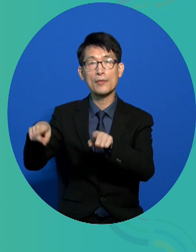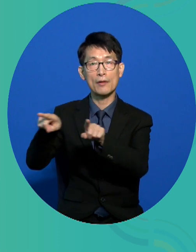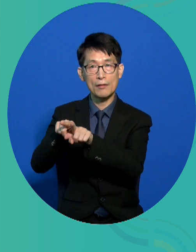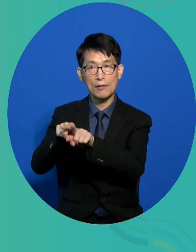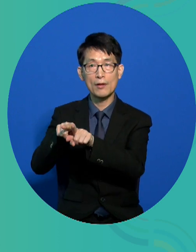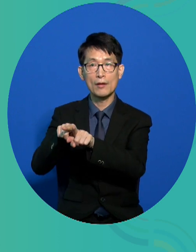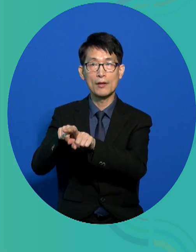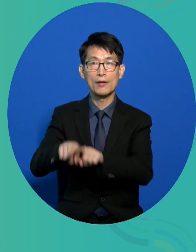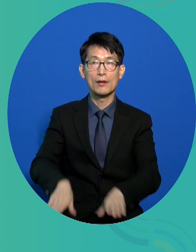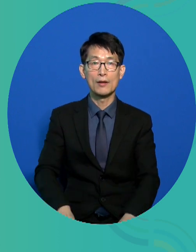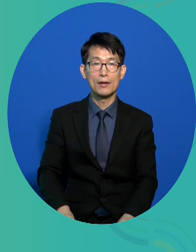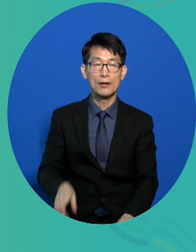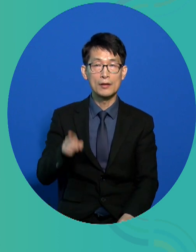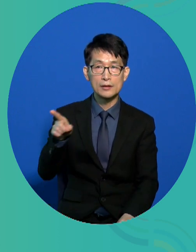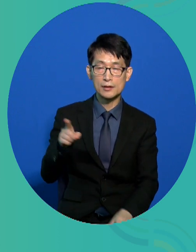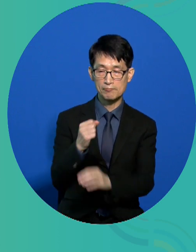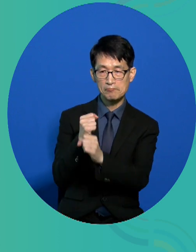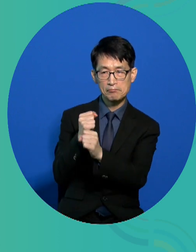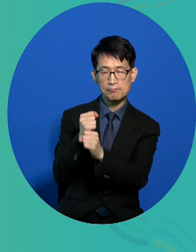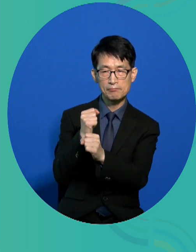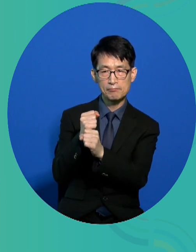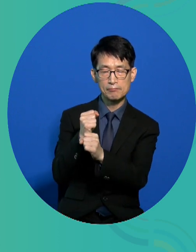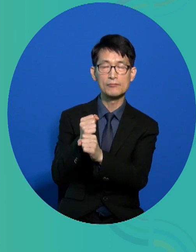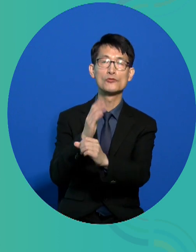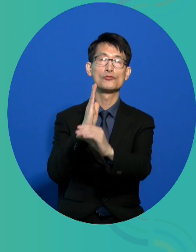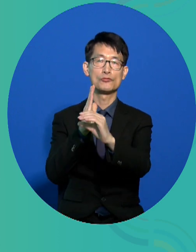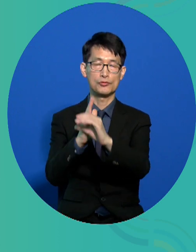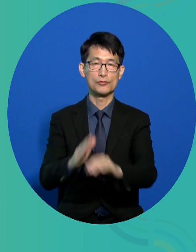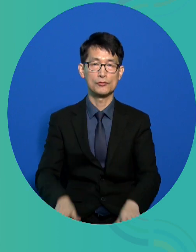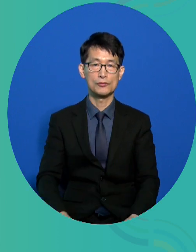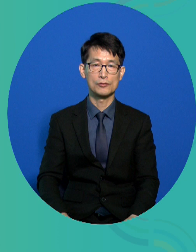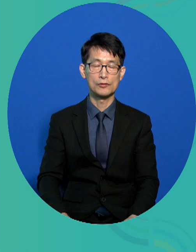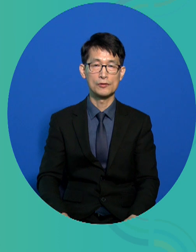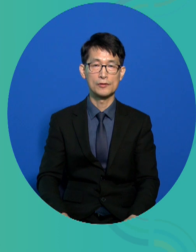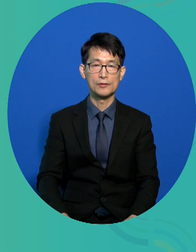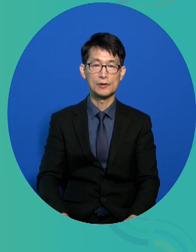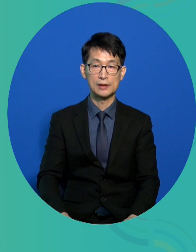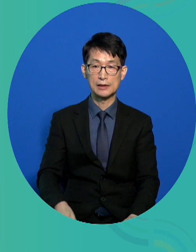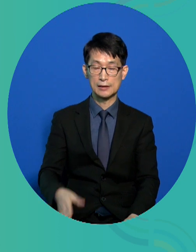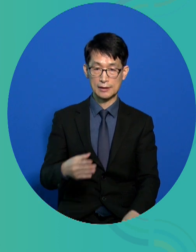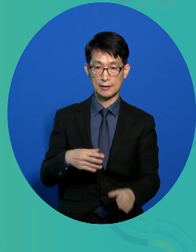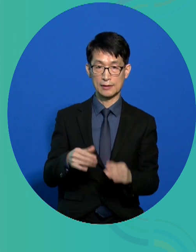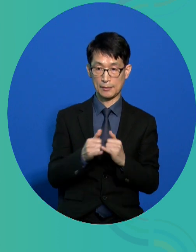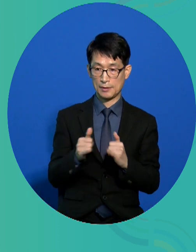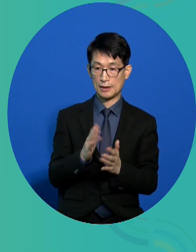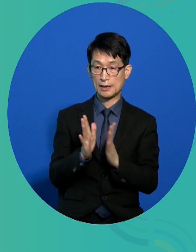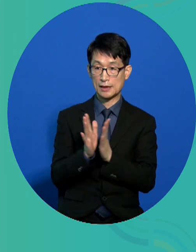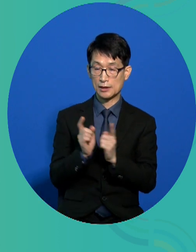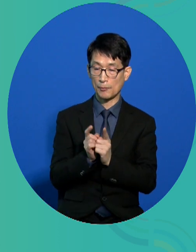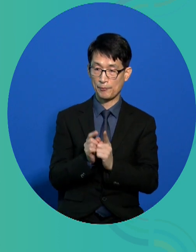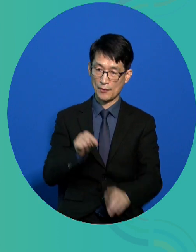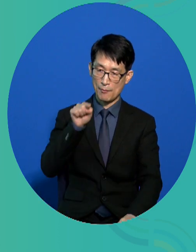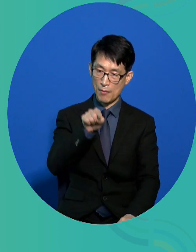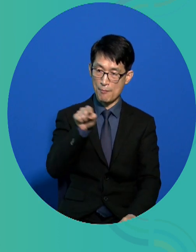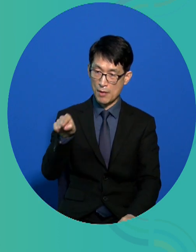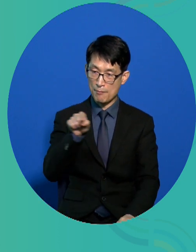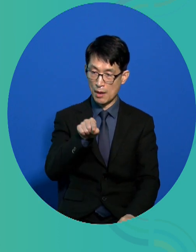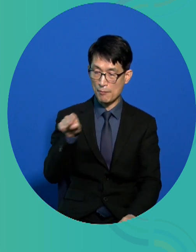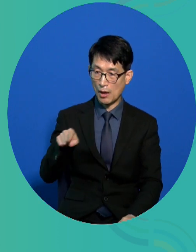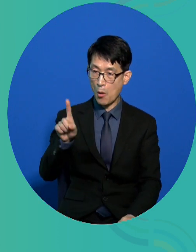cooperation with Pentagon, are developing more advanced prosthetics, and the chips can